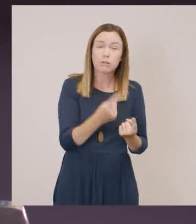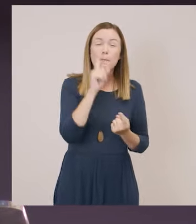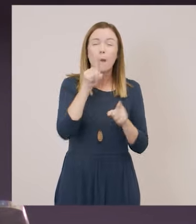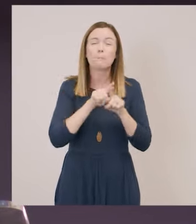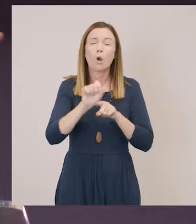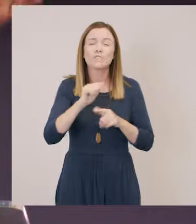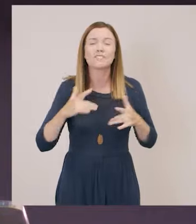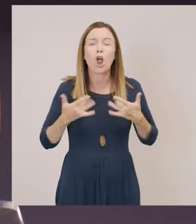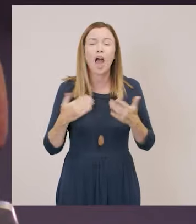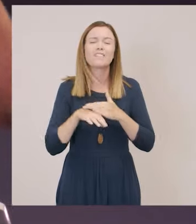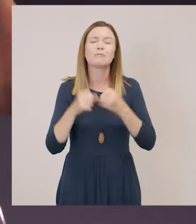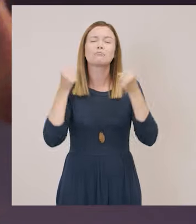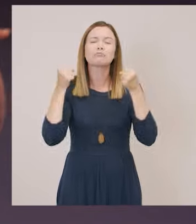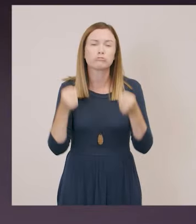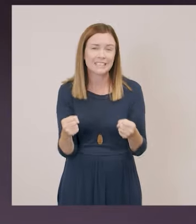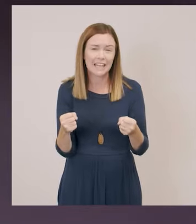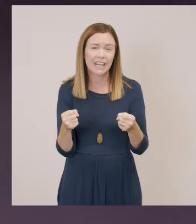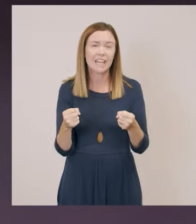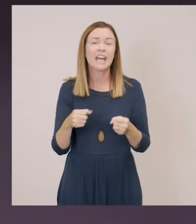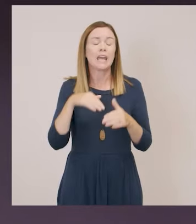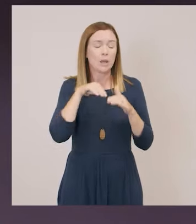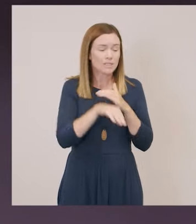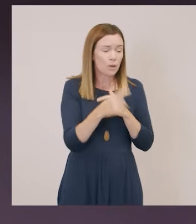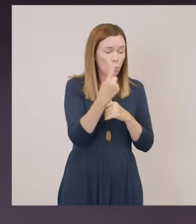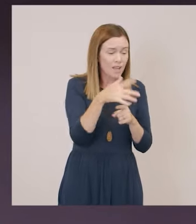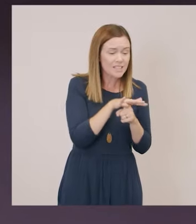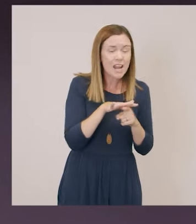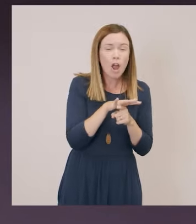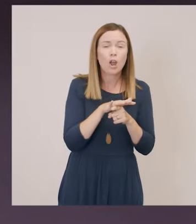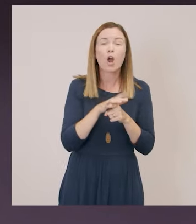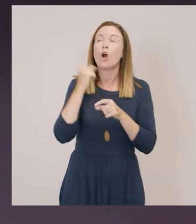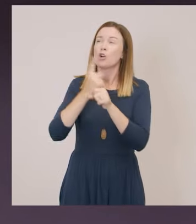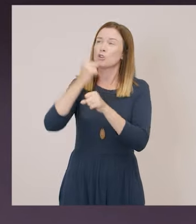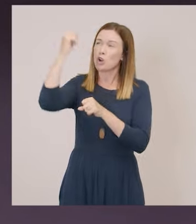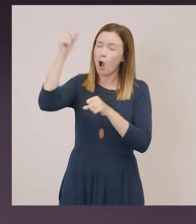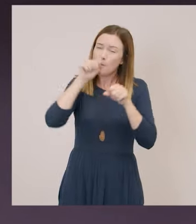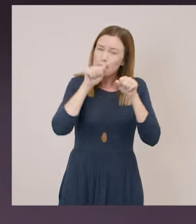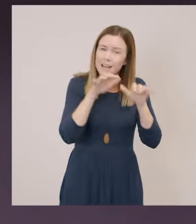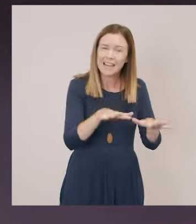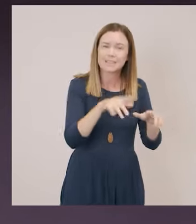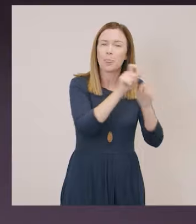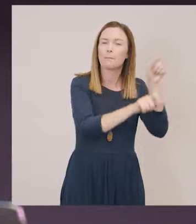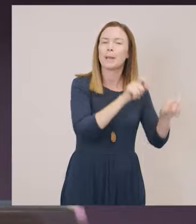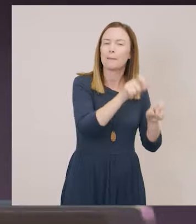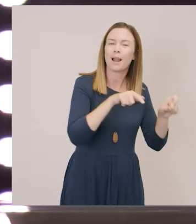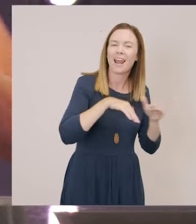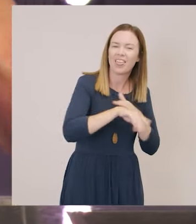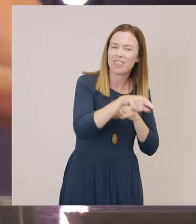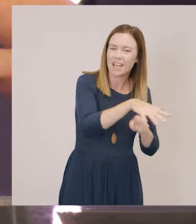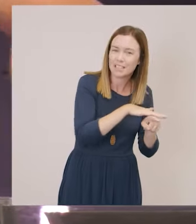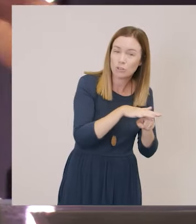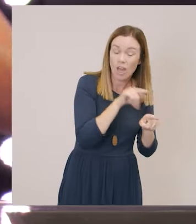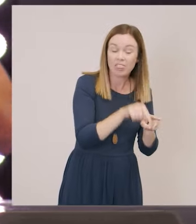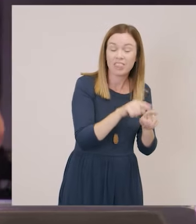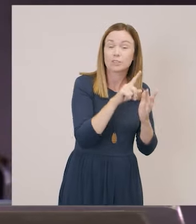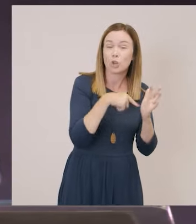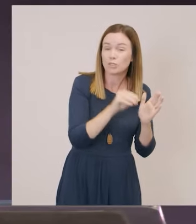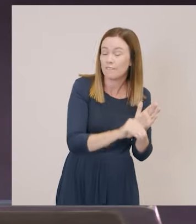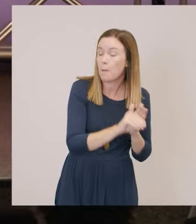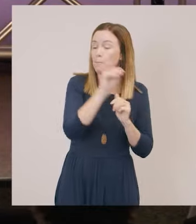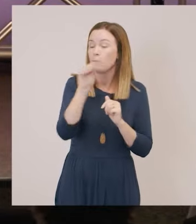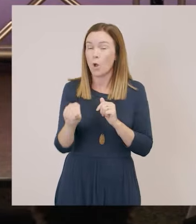And each time he was in one scenario, God really blessed the people around him. And then he moved to another scenario and God blessed